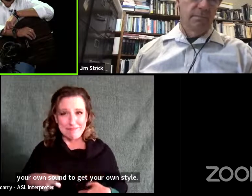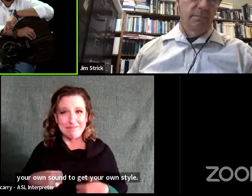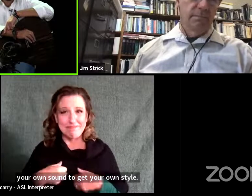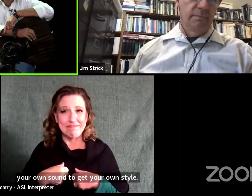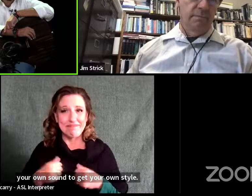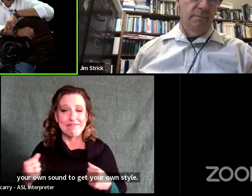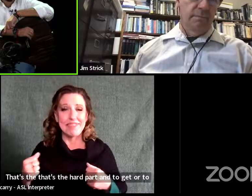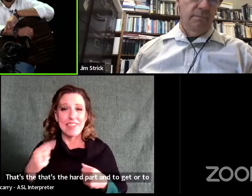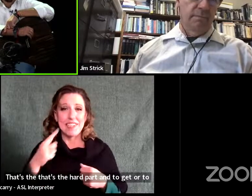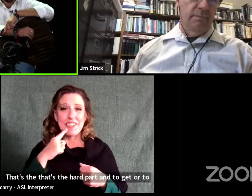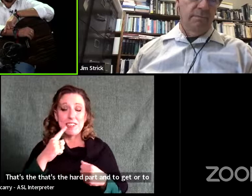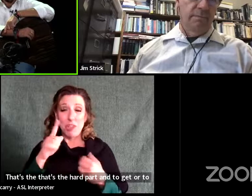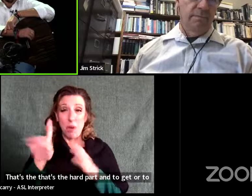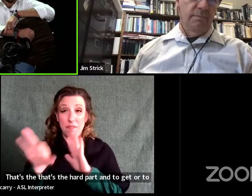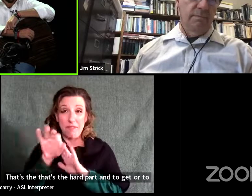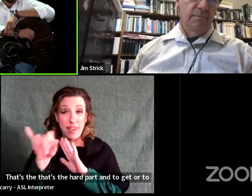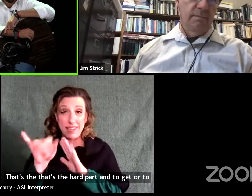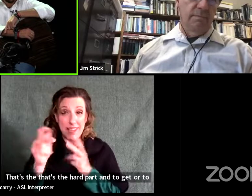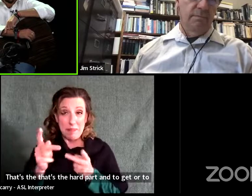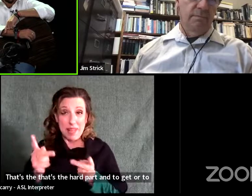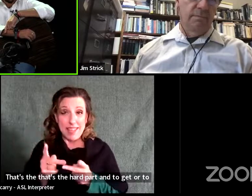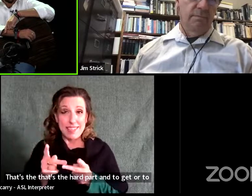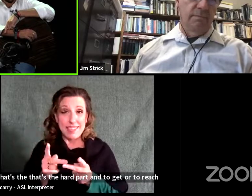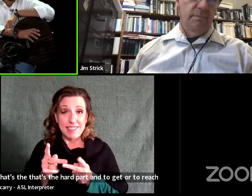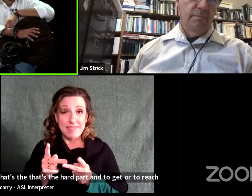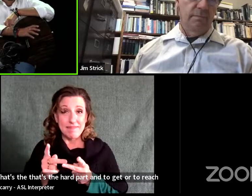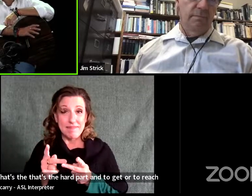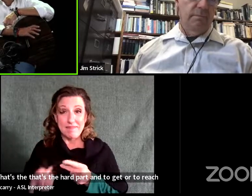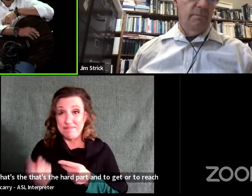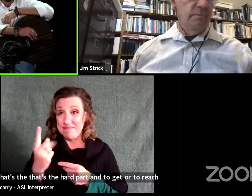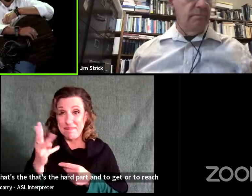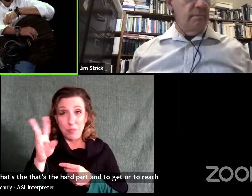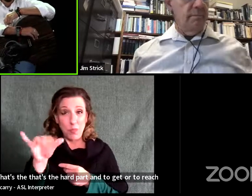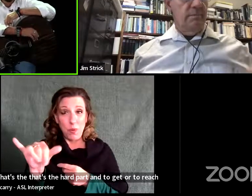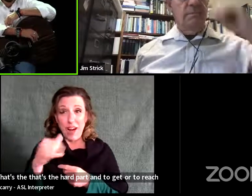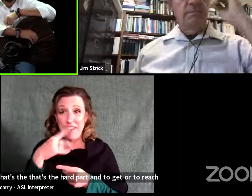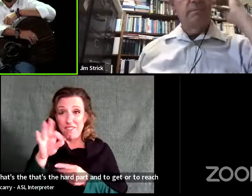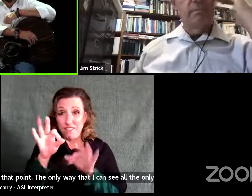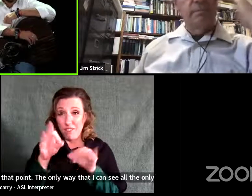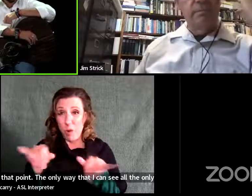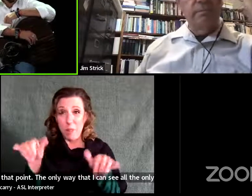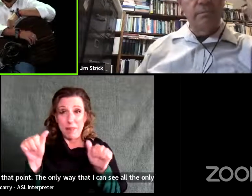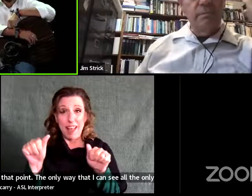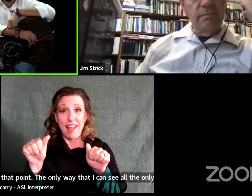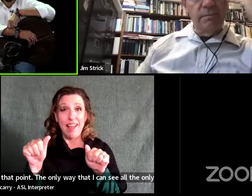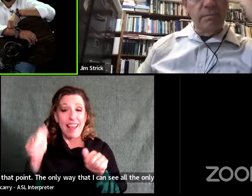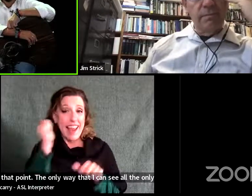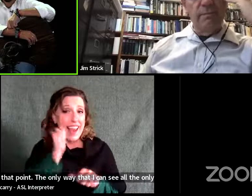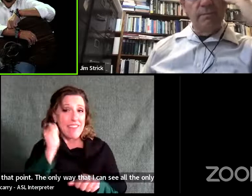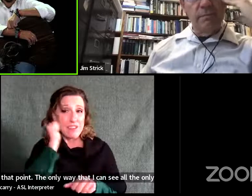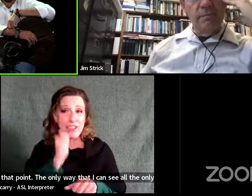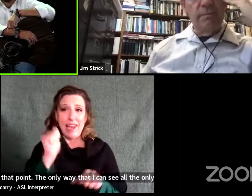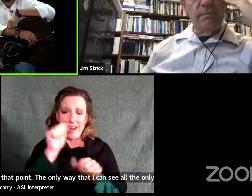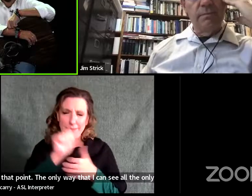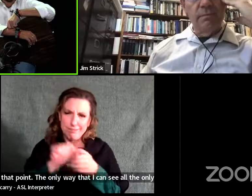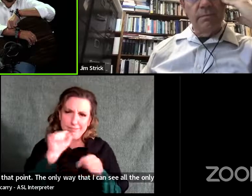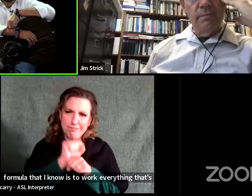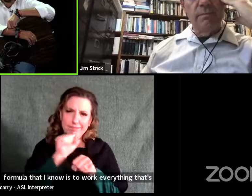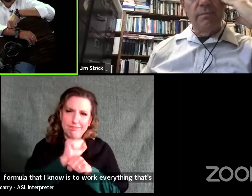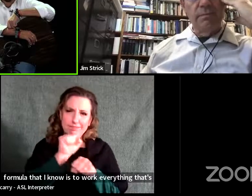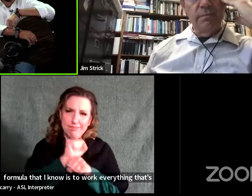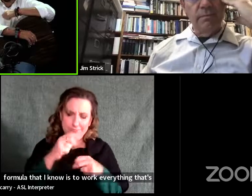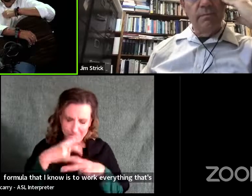or to reach that point, the only way that I can see, or the only formula that I know, is to work every day. That's